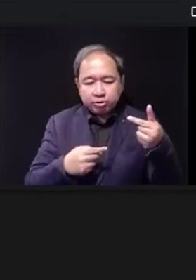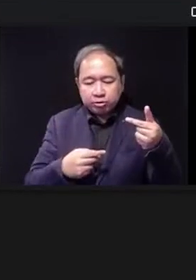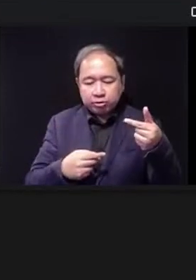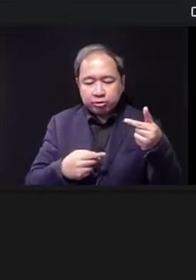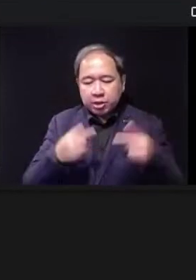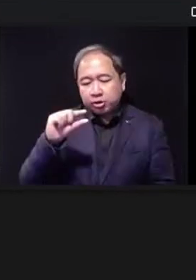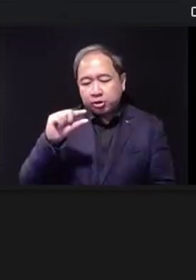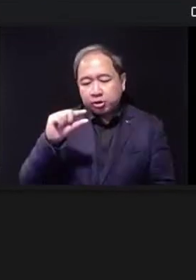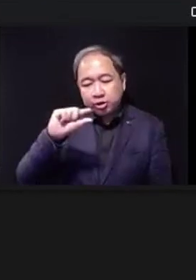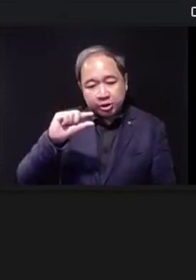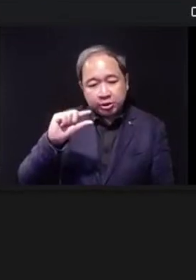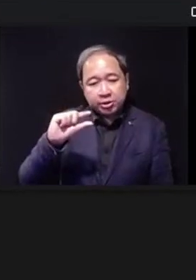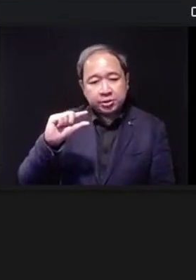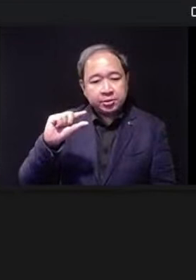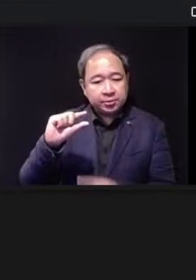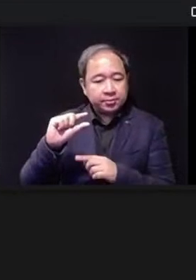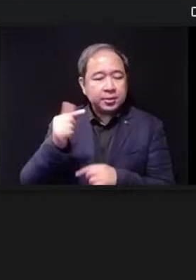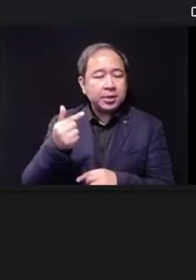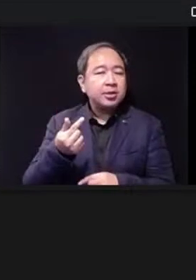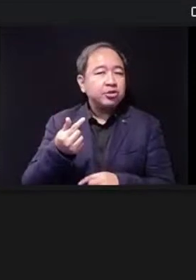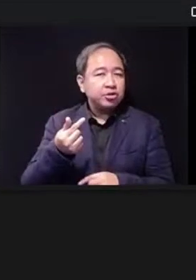to change